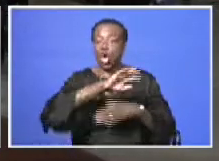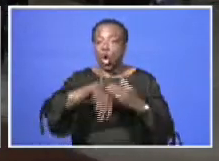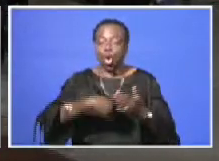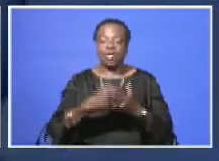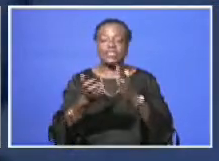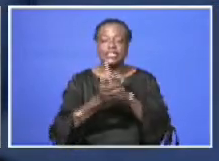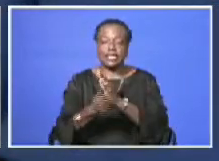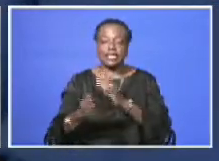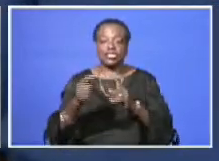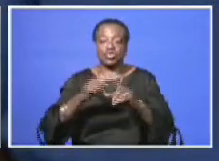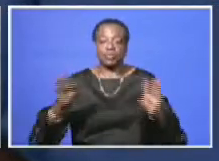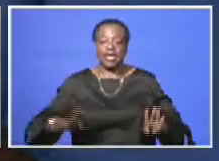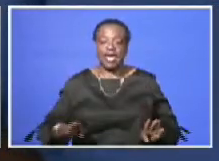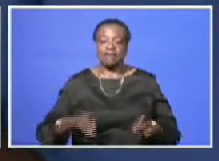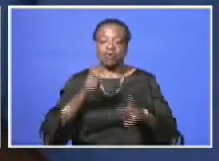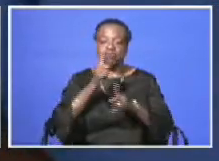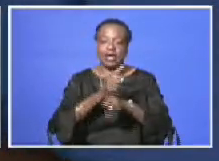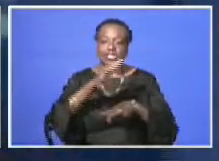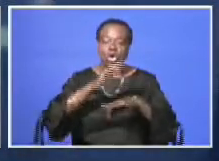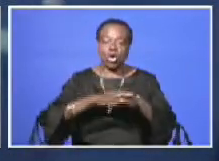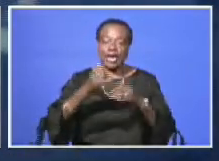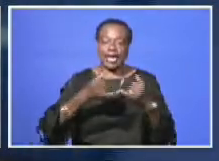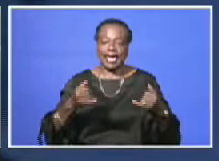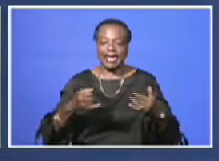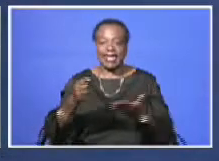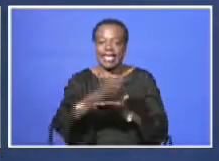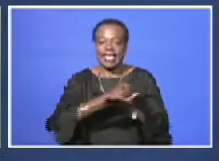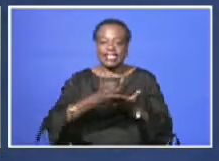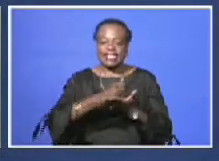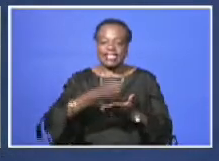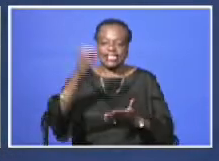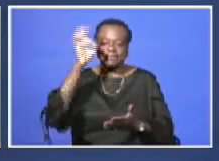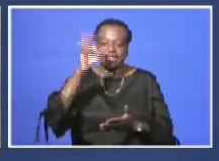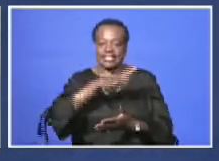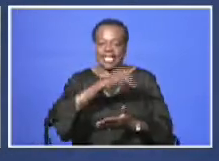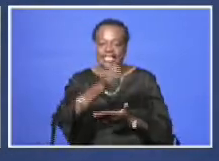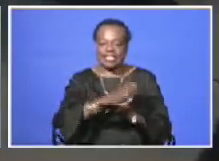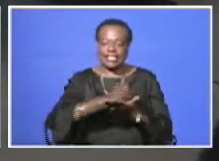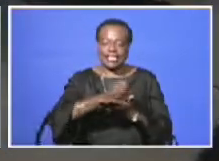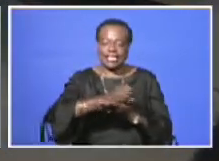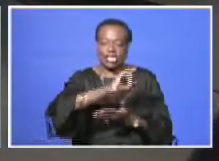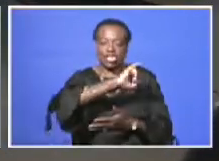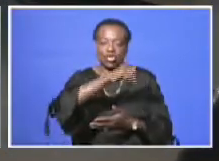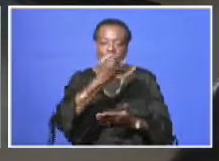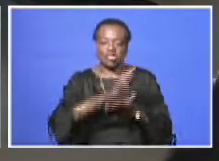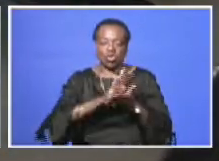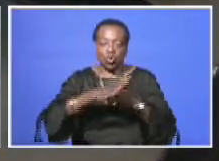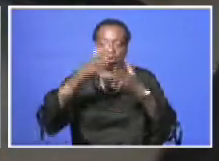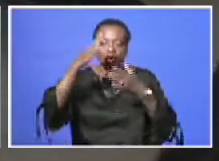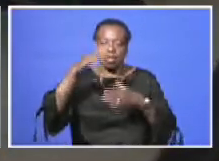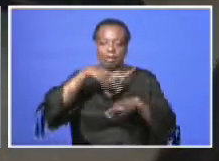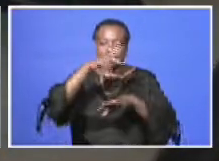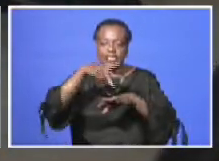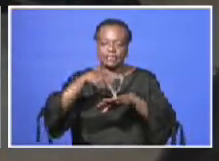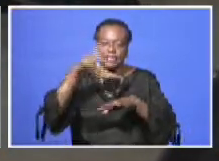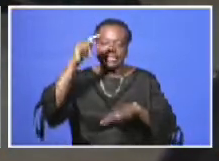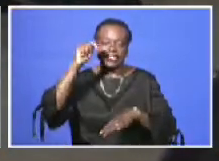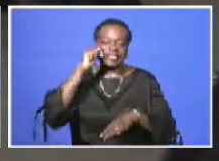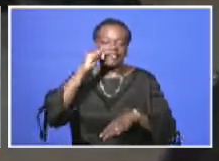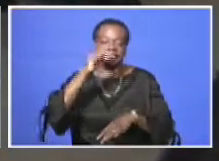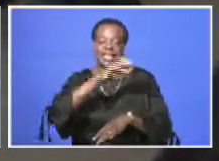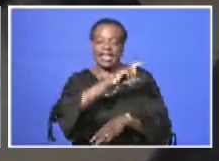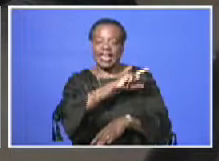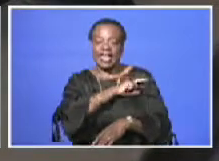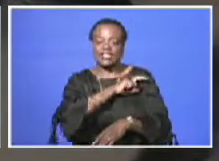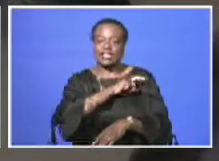online. St. Francis and St. Joseph School's principal, Tiffany Glass, says she plans to incorporate the program's goals into the